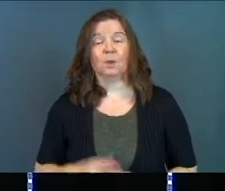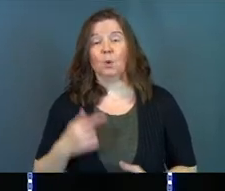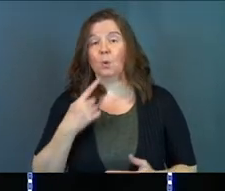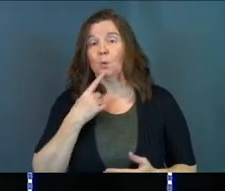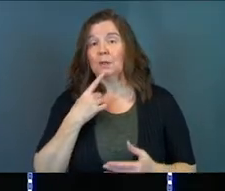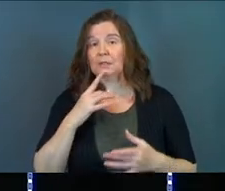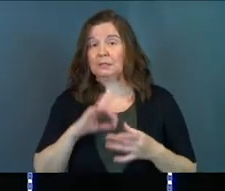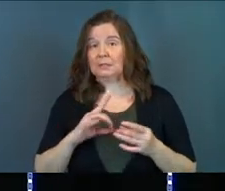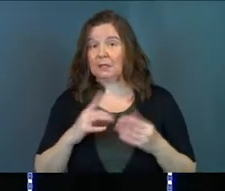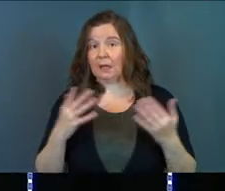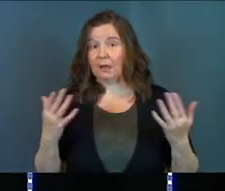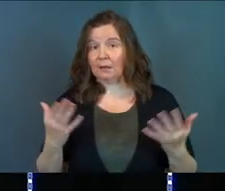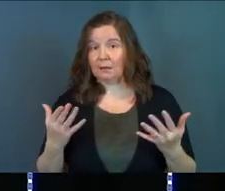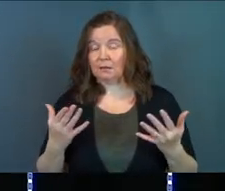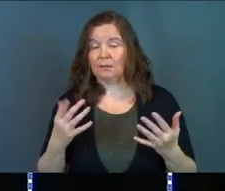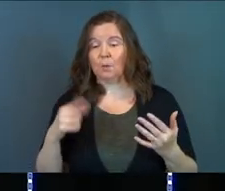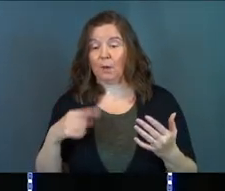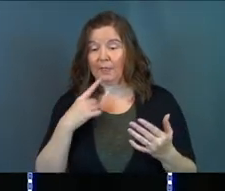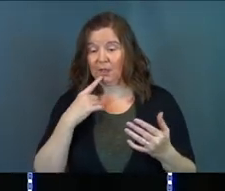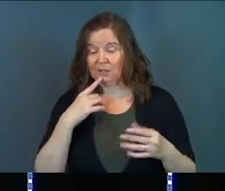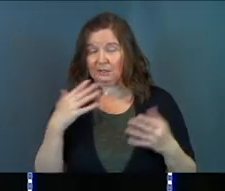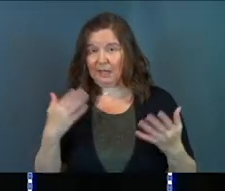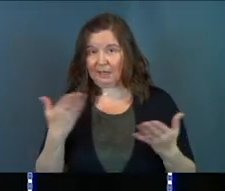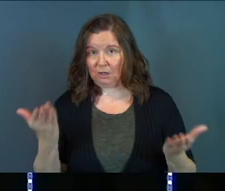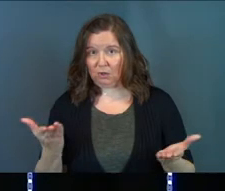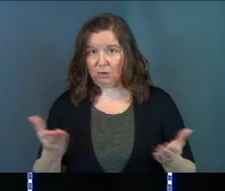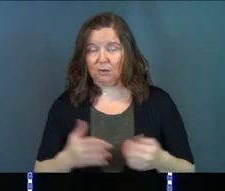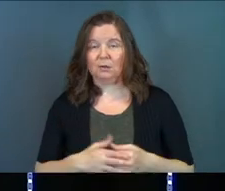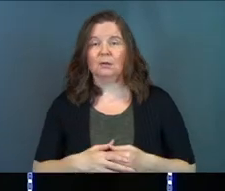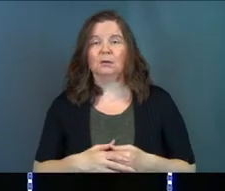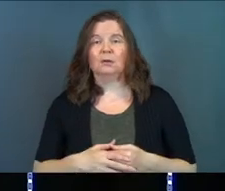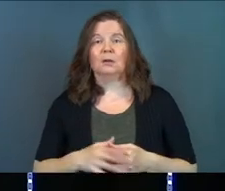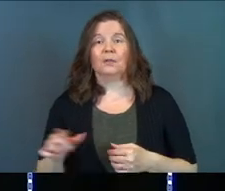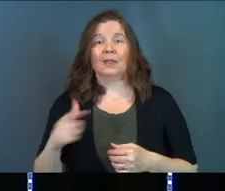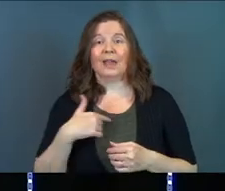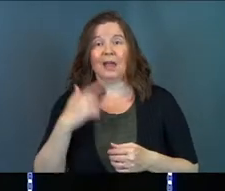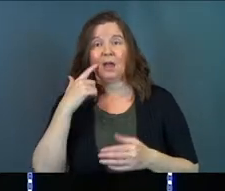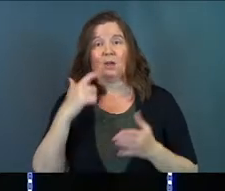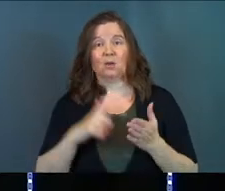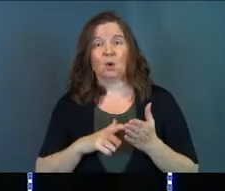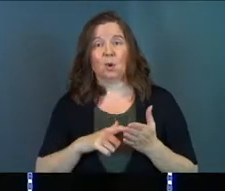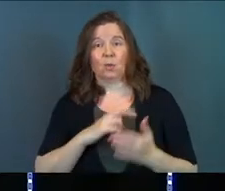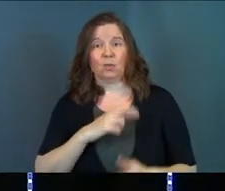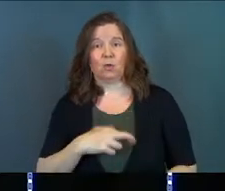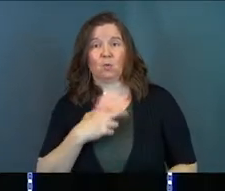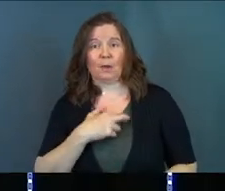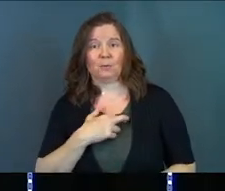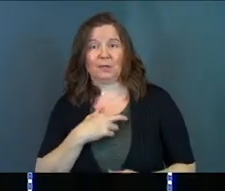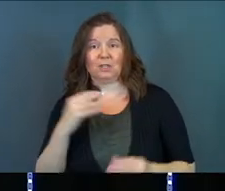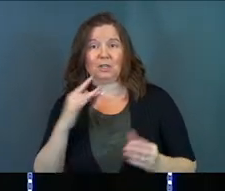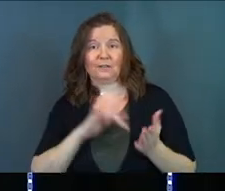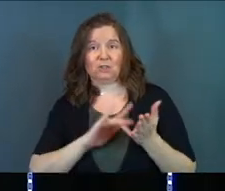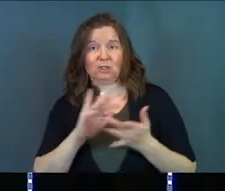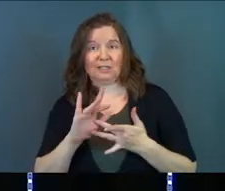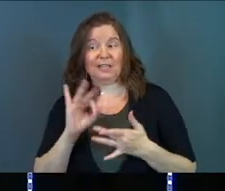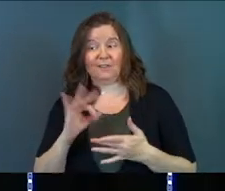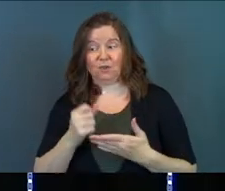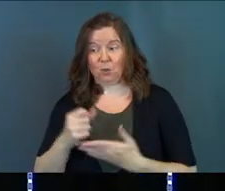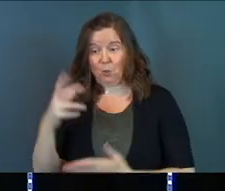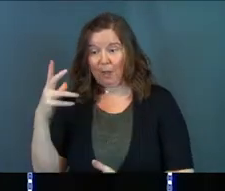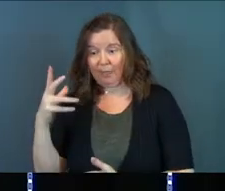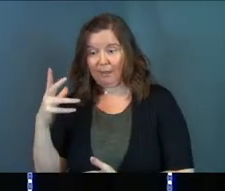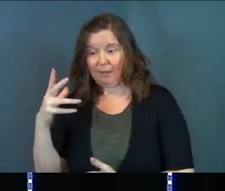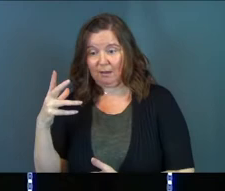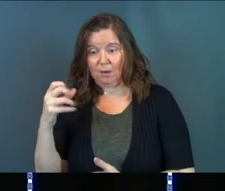What he's saying is, what they're saying here, is that they had noticed the reputation of Jesus. And if you were